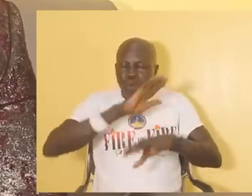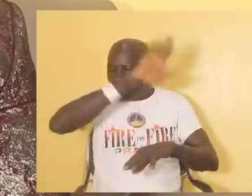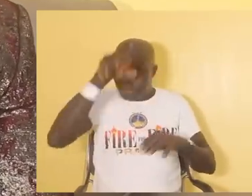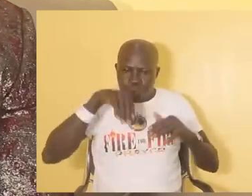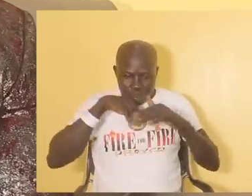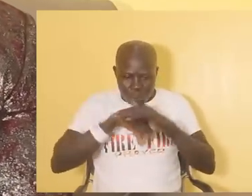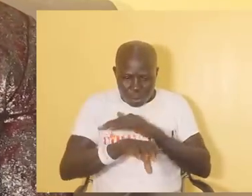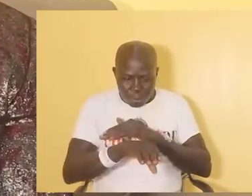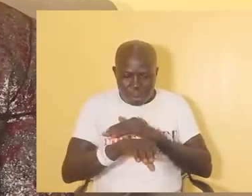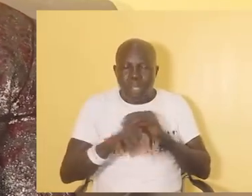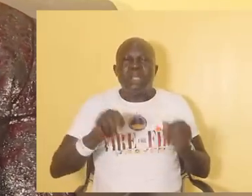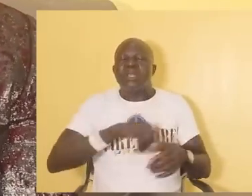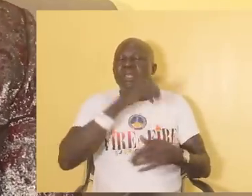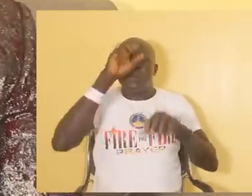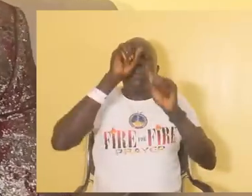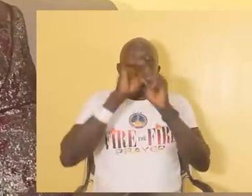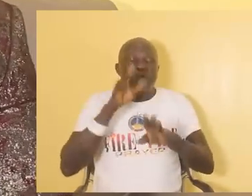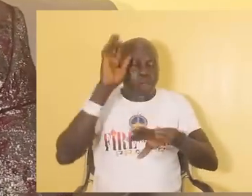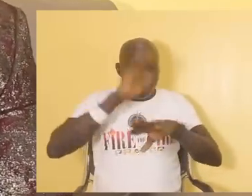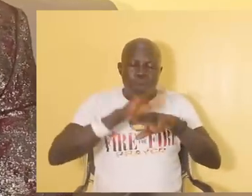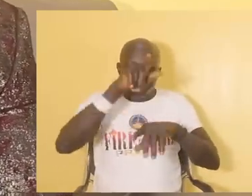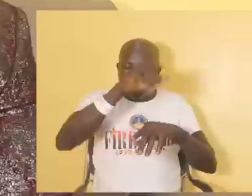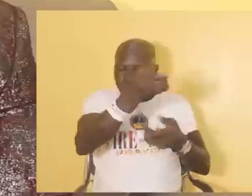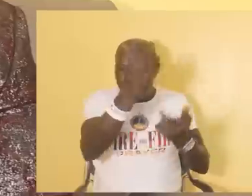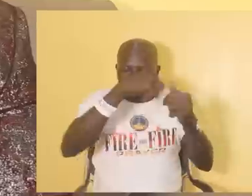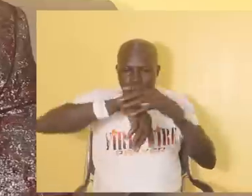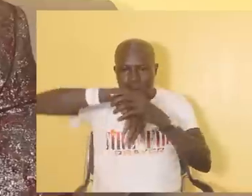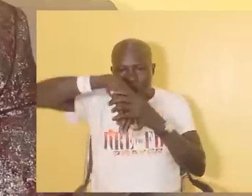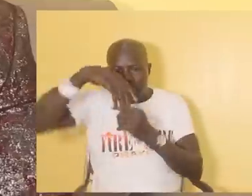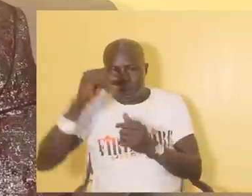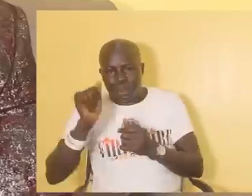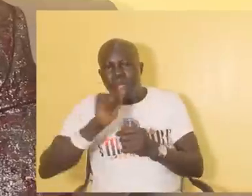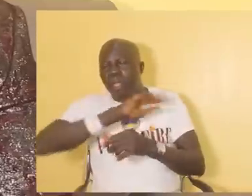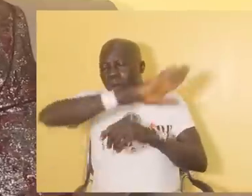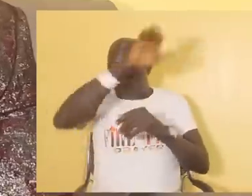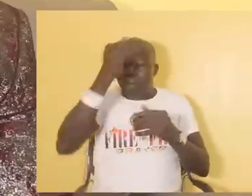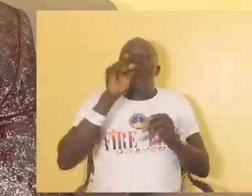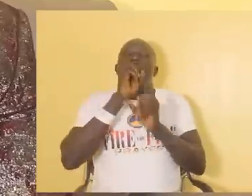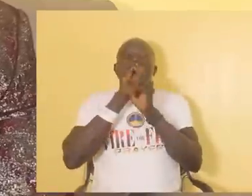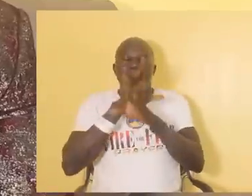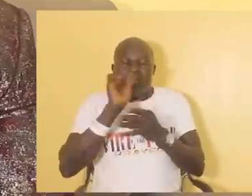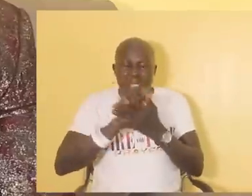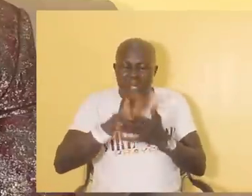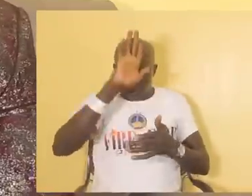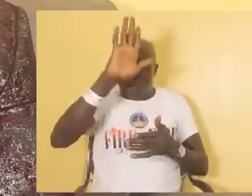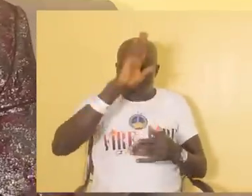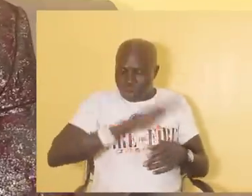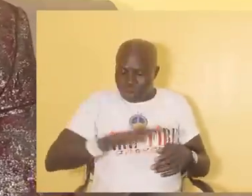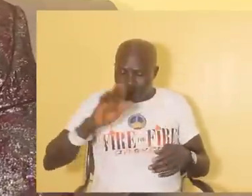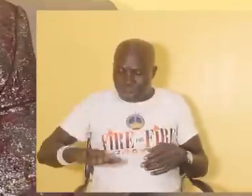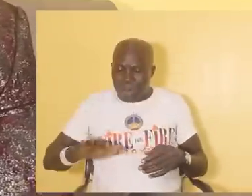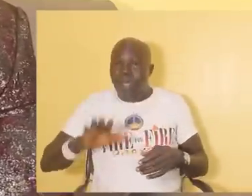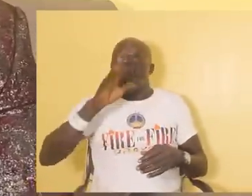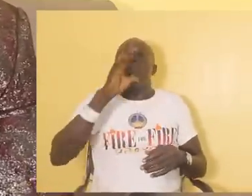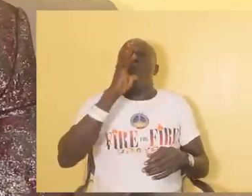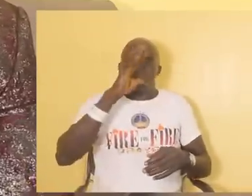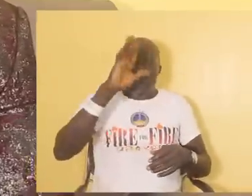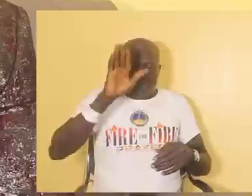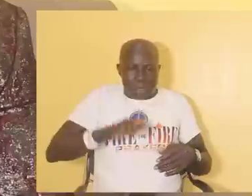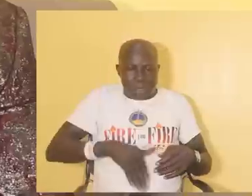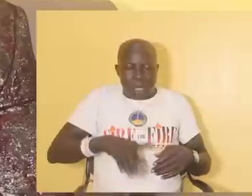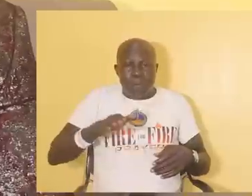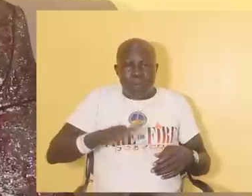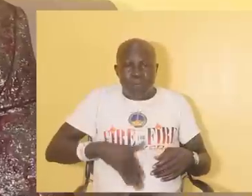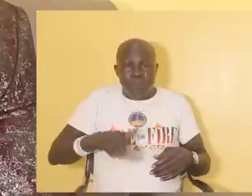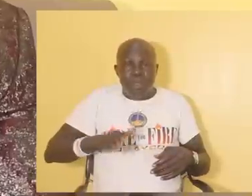that coming. Ibukun ni fun to ba jade. Let it adaw when you go. Ibukun ni fun omo to tiru re jade. Let it adaw children. Mama e fowa gba inu yin. Only tap your